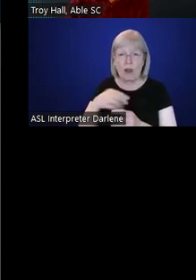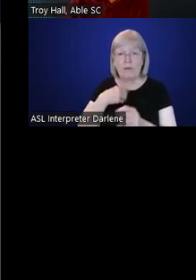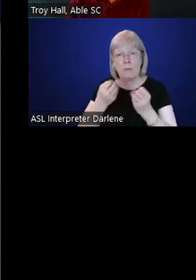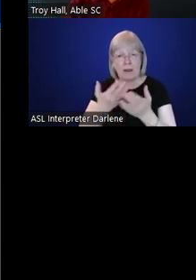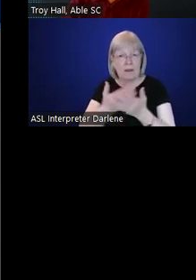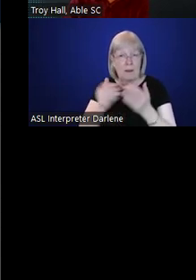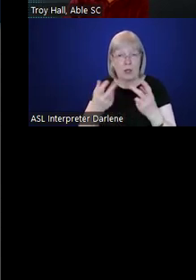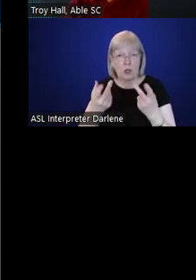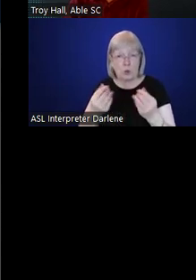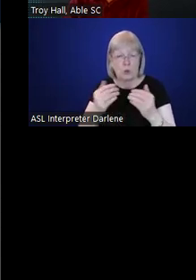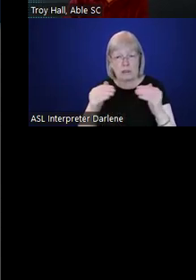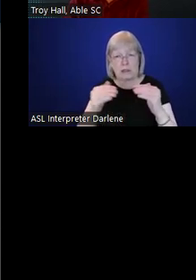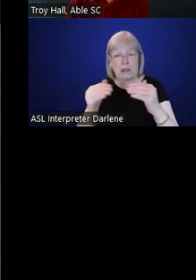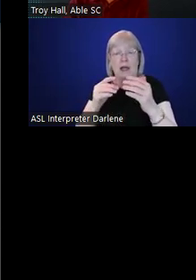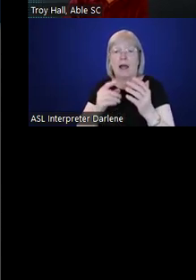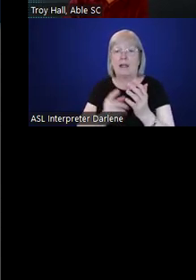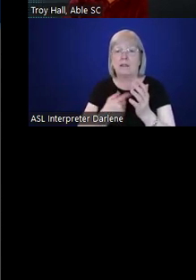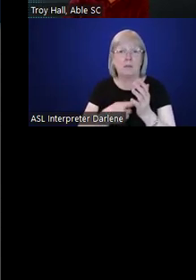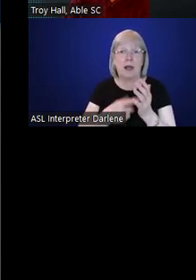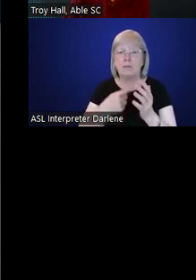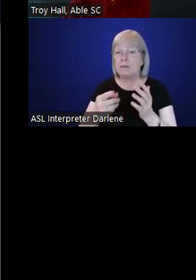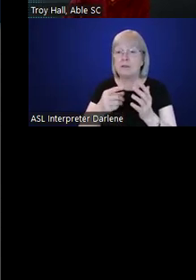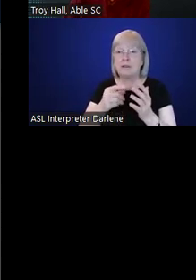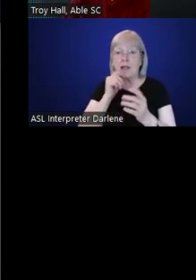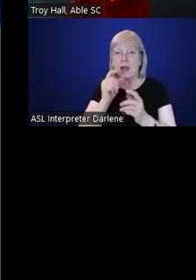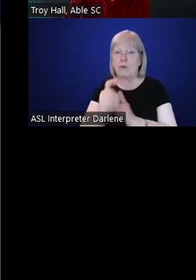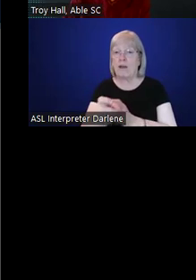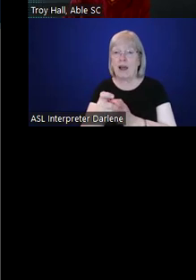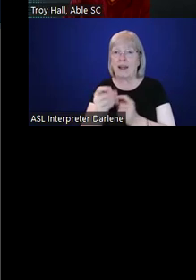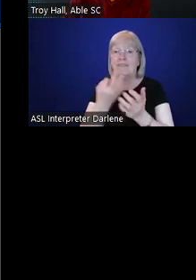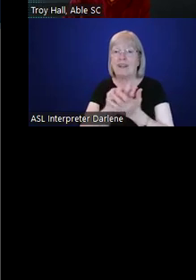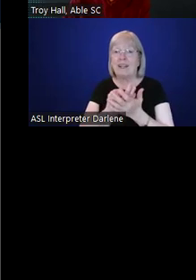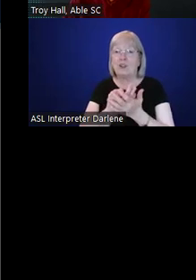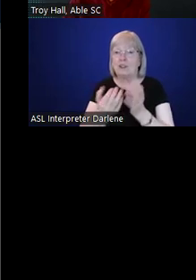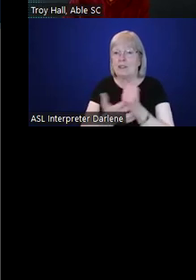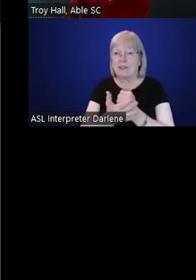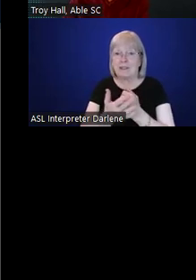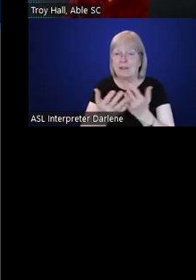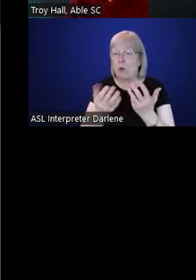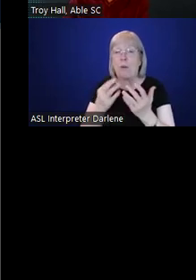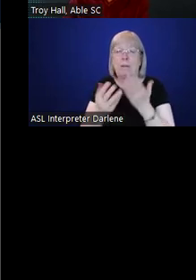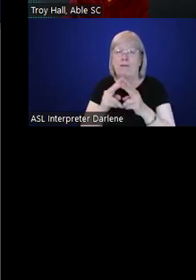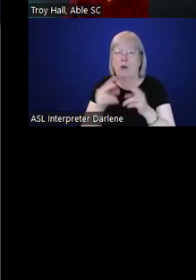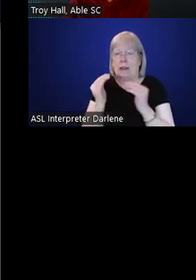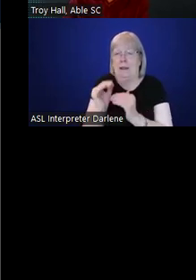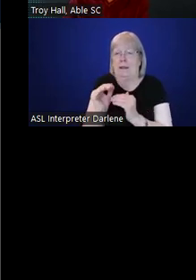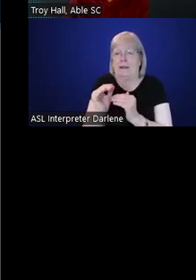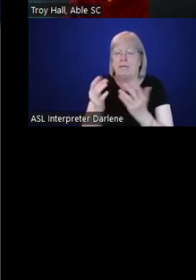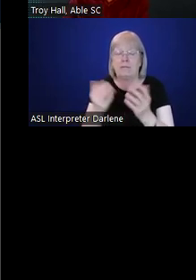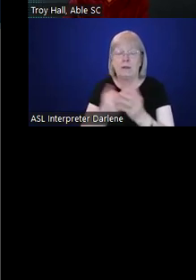these financial resources can kind of be held up or limited. So what can we do as a Center for Independent